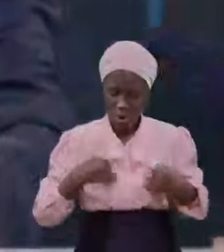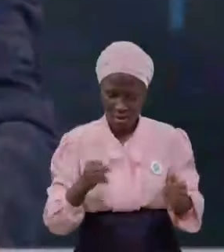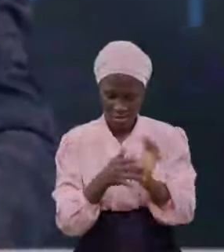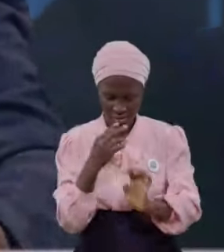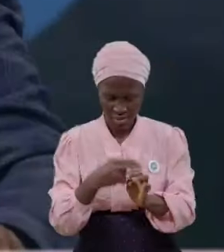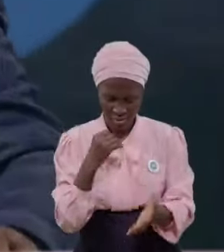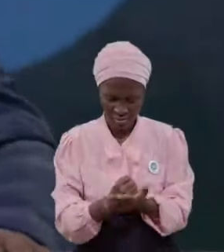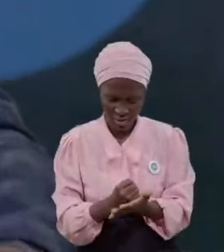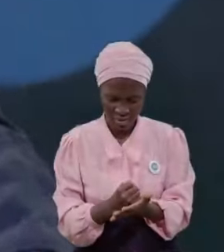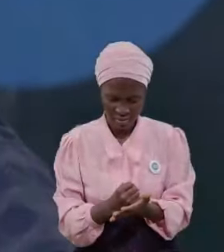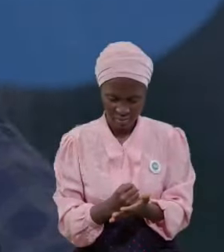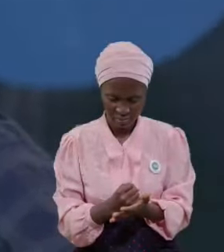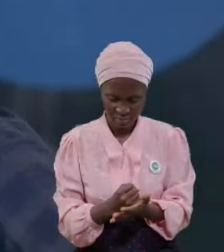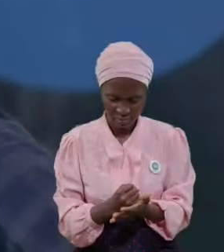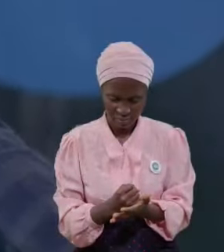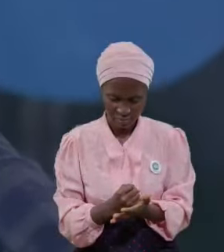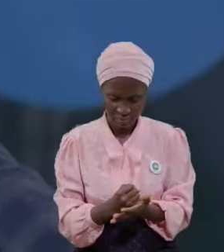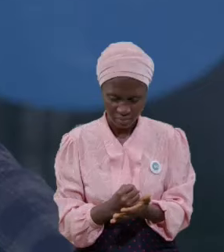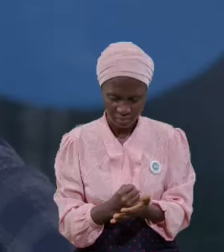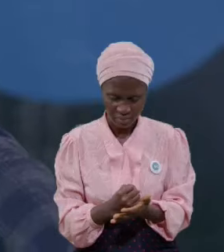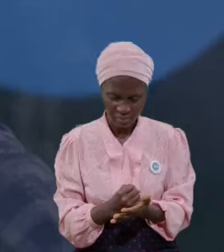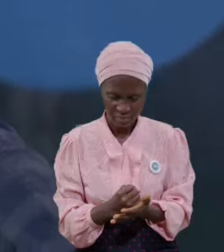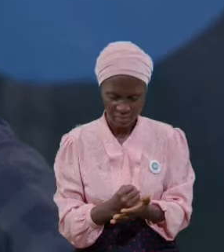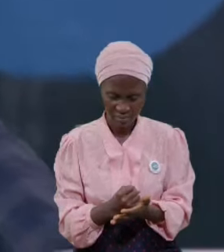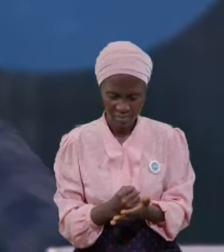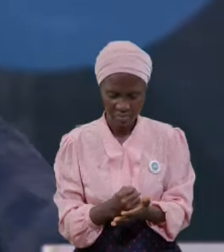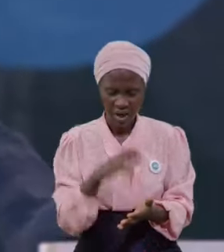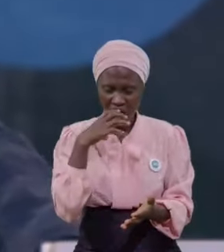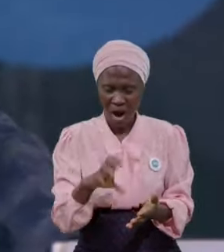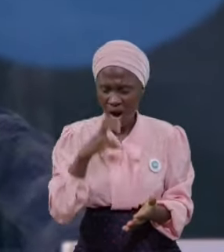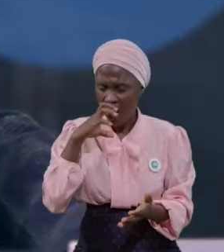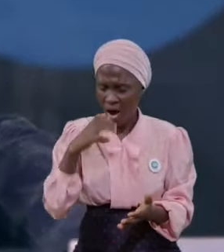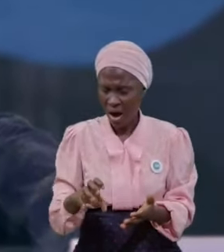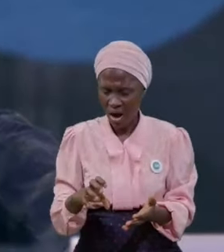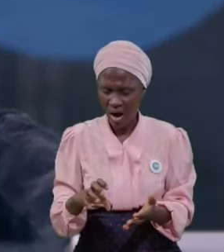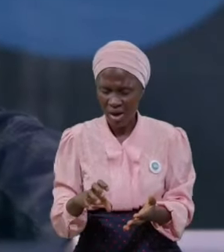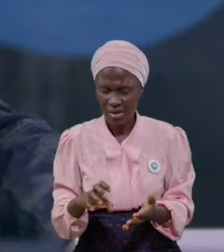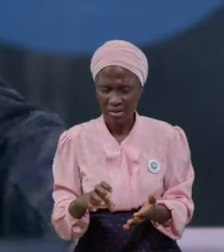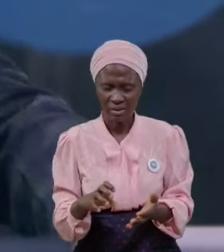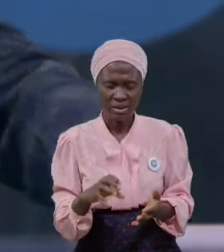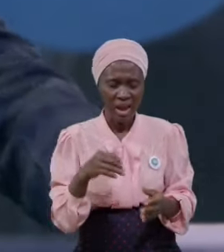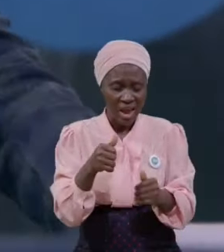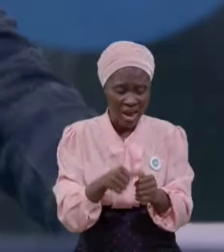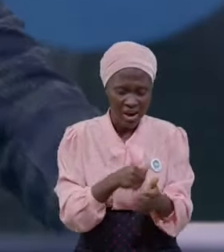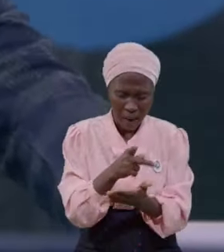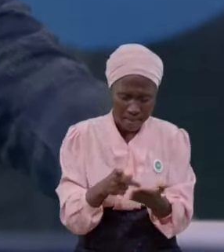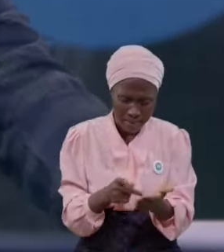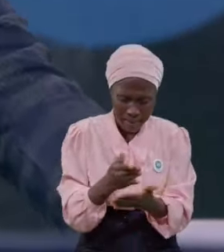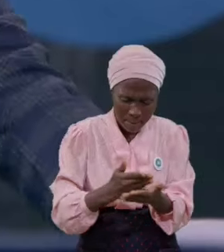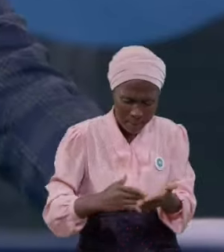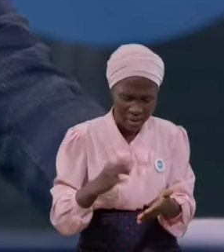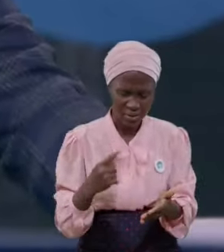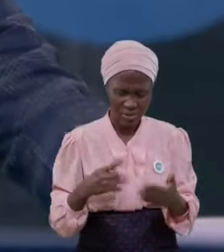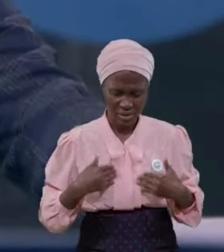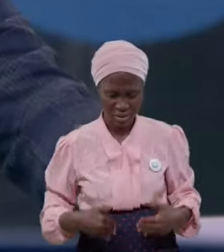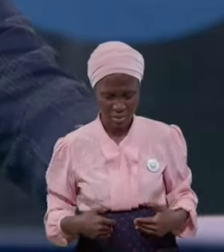Hotness, heat every part of the body, and the dizziness, as if when you stand you'll fall down. I